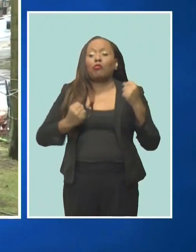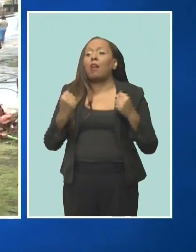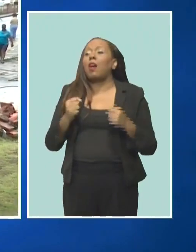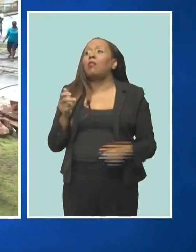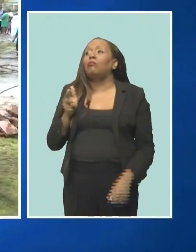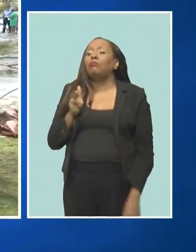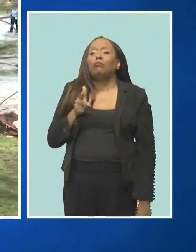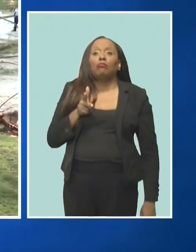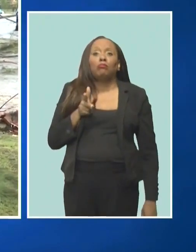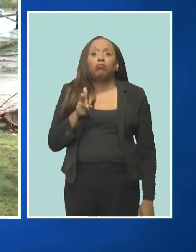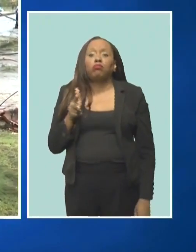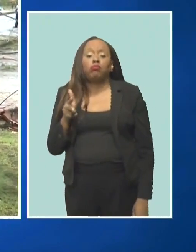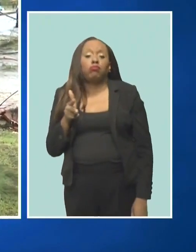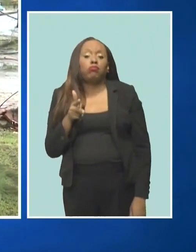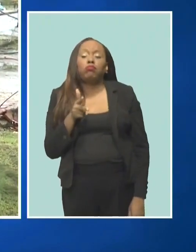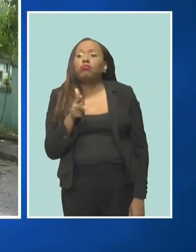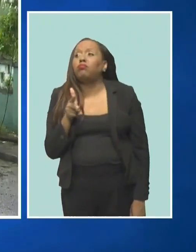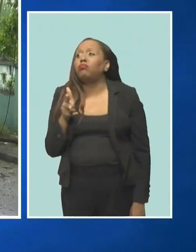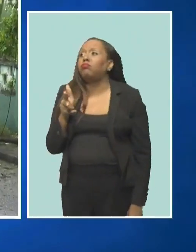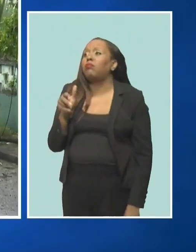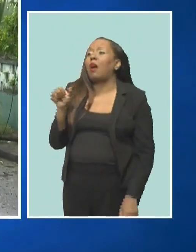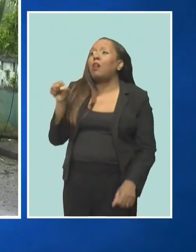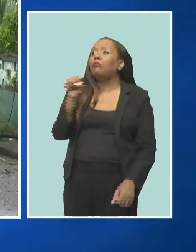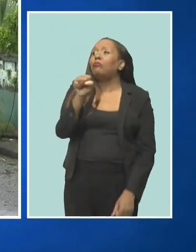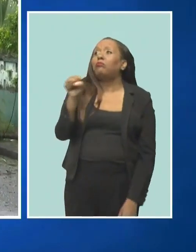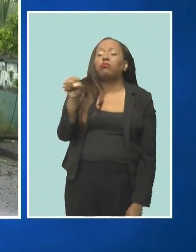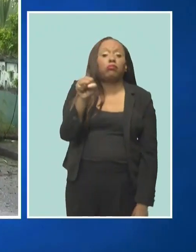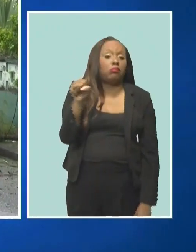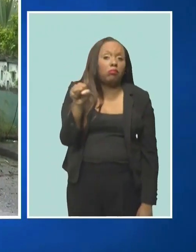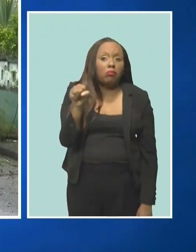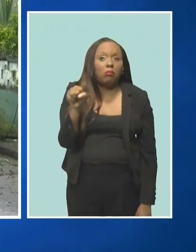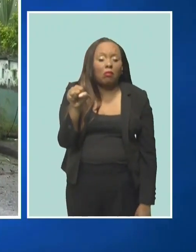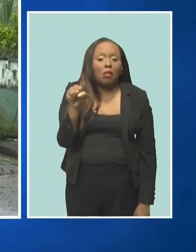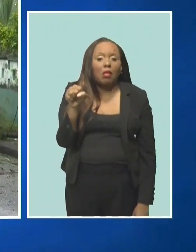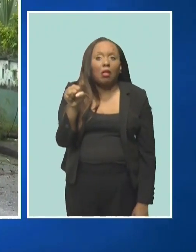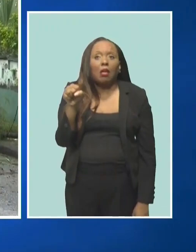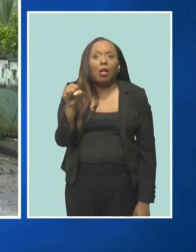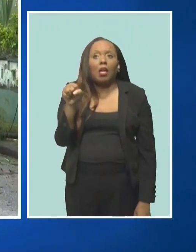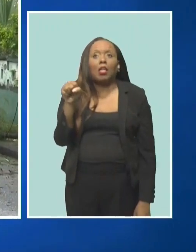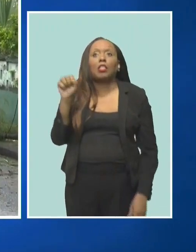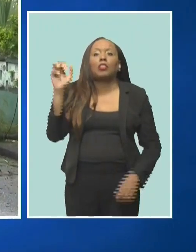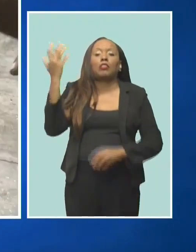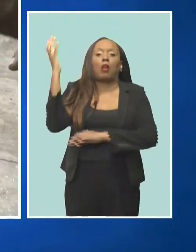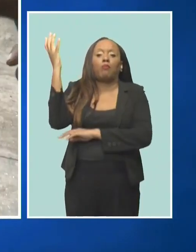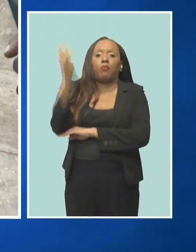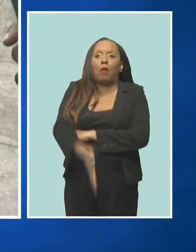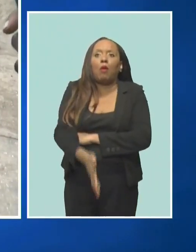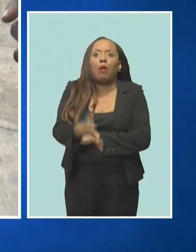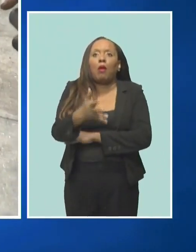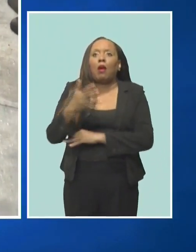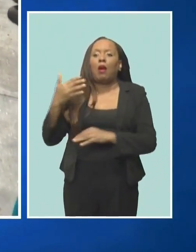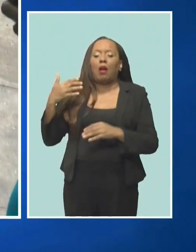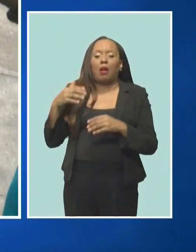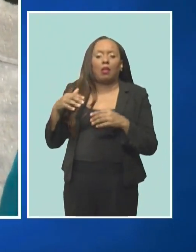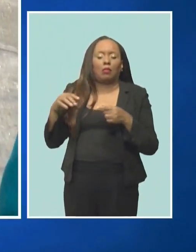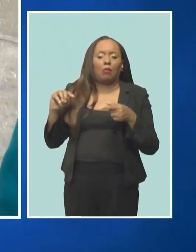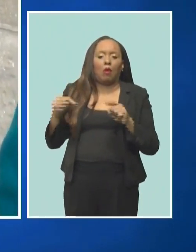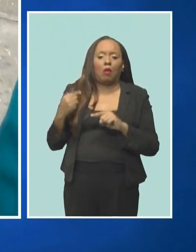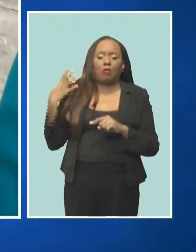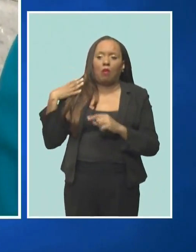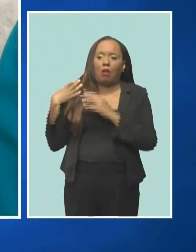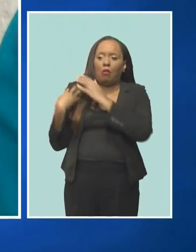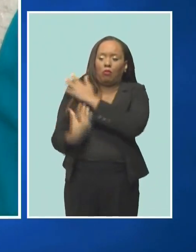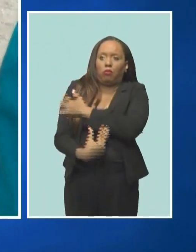today, near to the bottom of Free Hill at the time. She was the lone occupant and received injuries to her right shoulder, arm